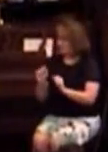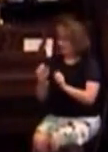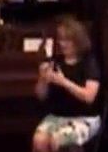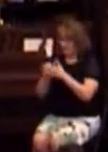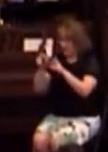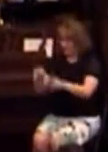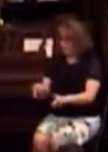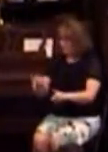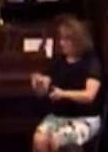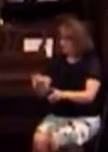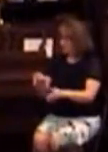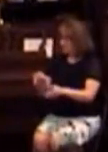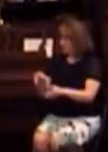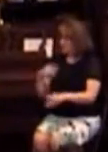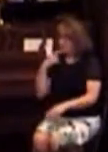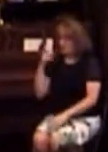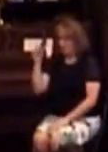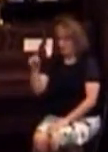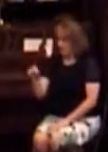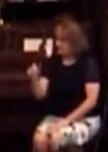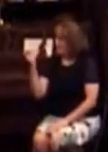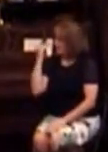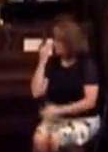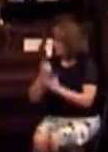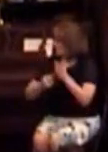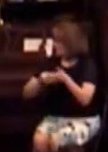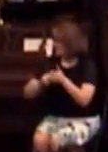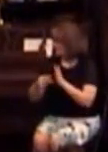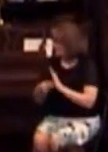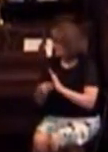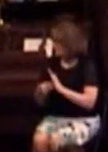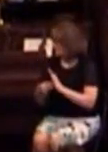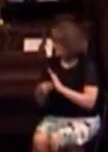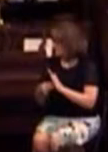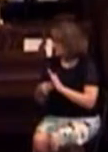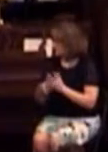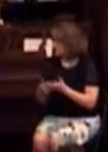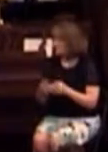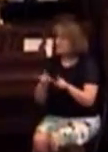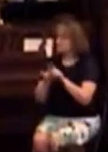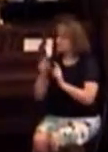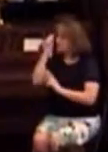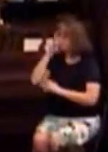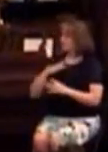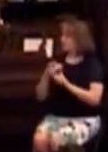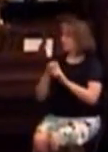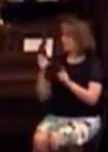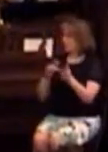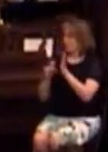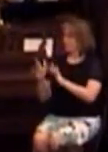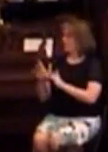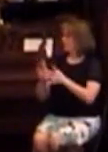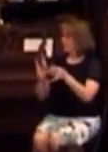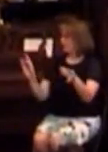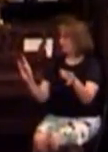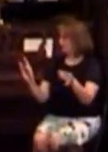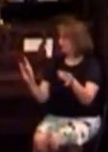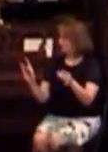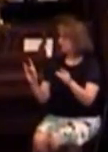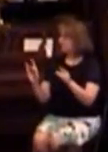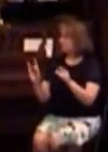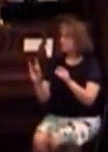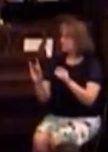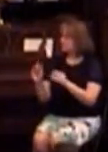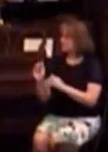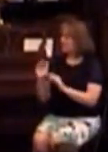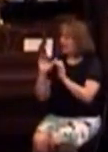guys in the story. Did they want to be able to see? Did they want to be able to see? Yeah. How desperately do you think